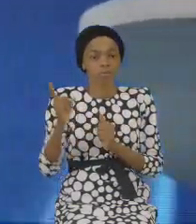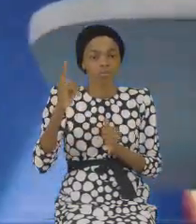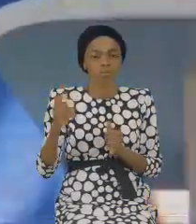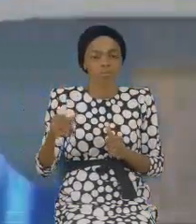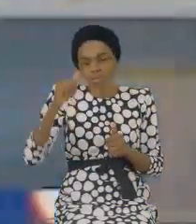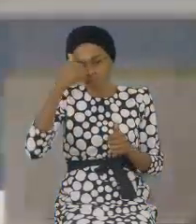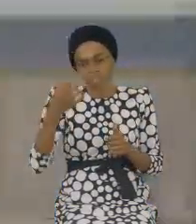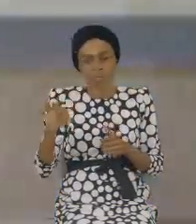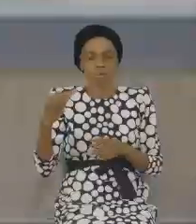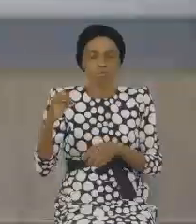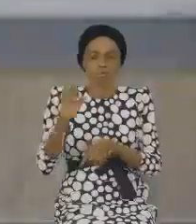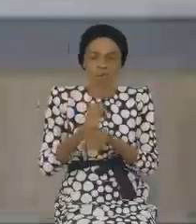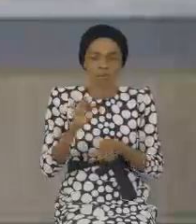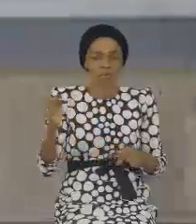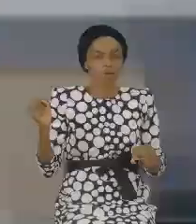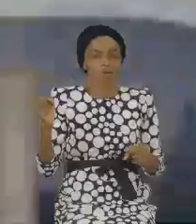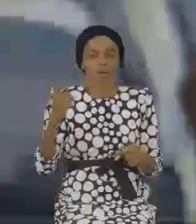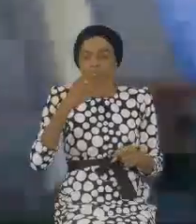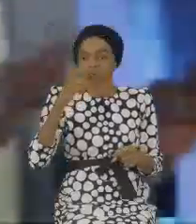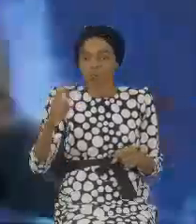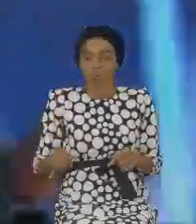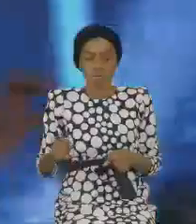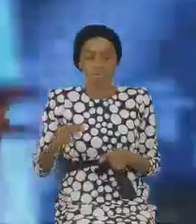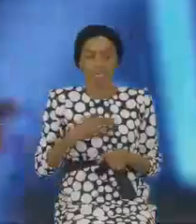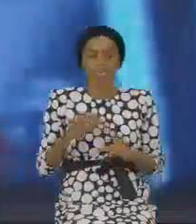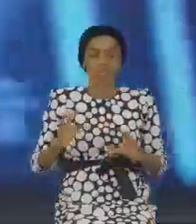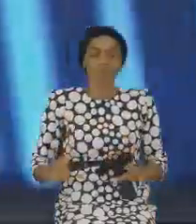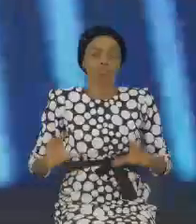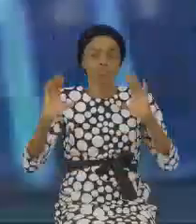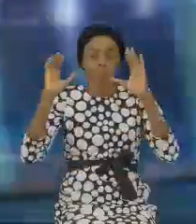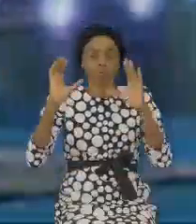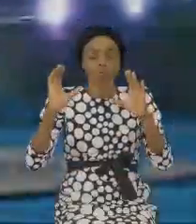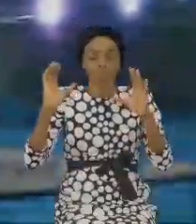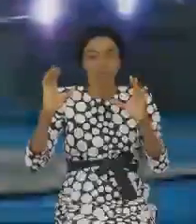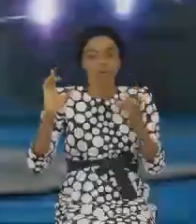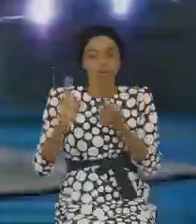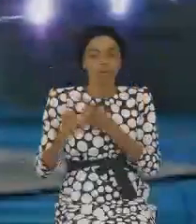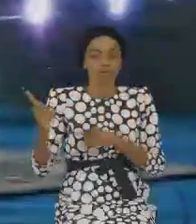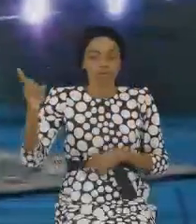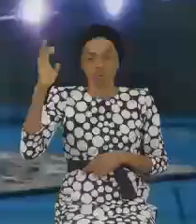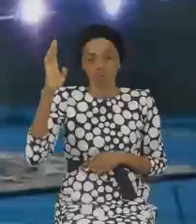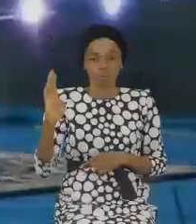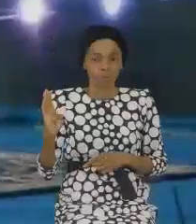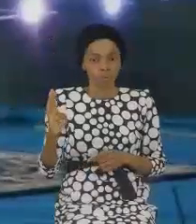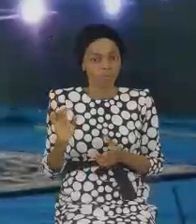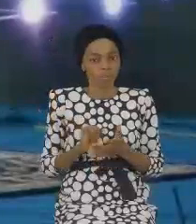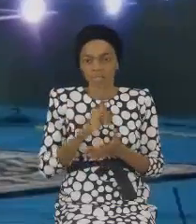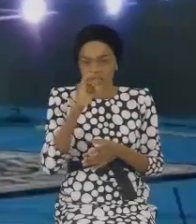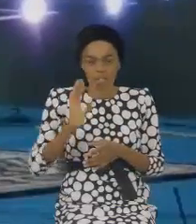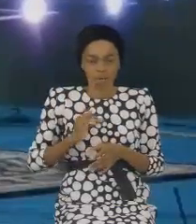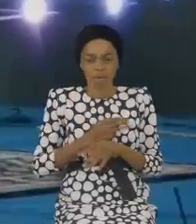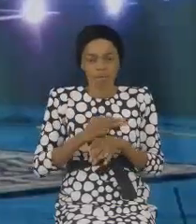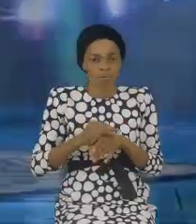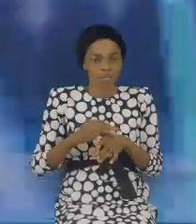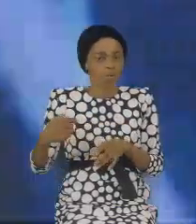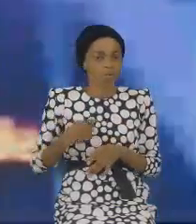God. Reminding the people of their commitment, consecration unto God. That's our ministry, and we should